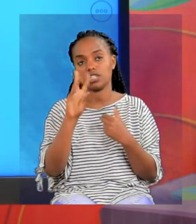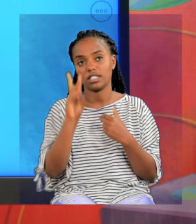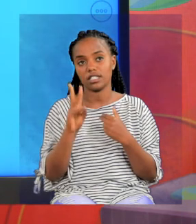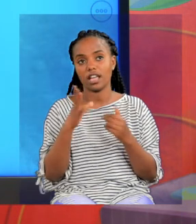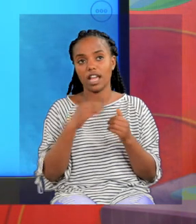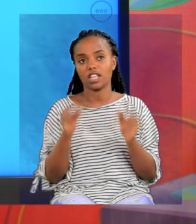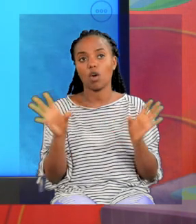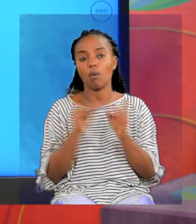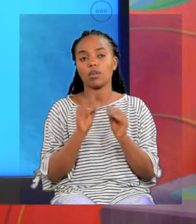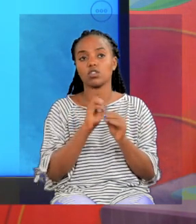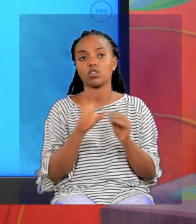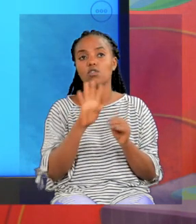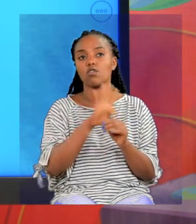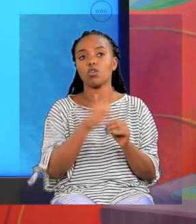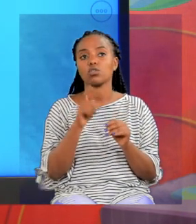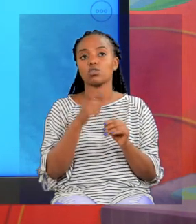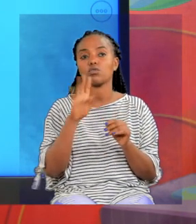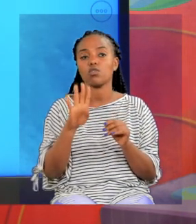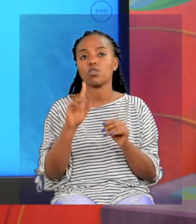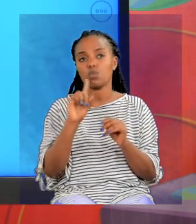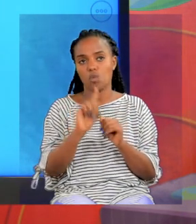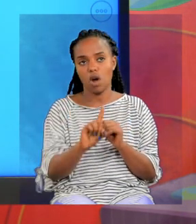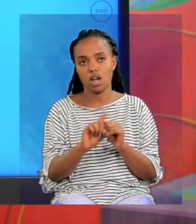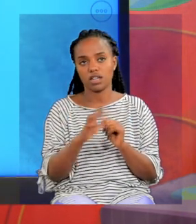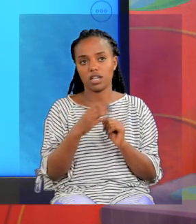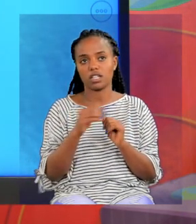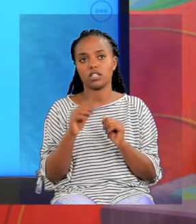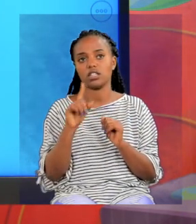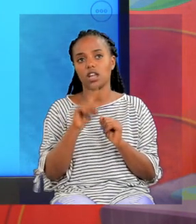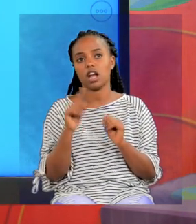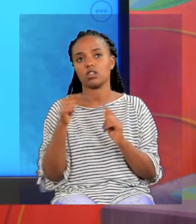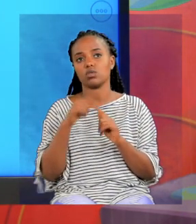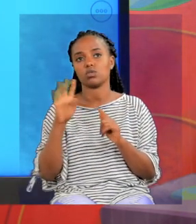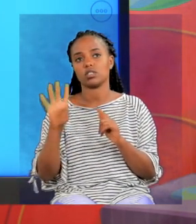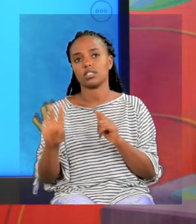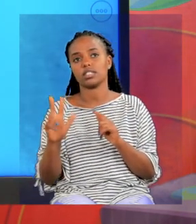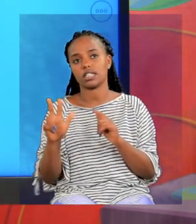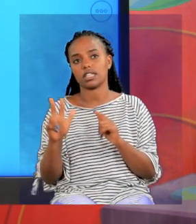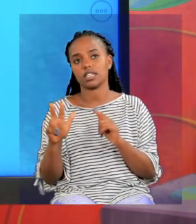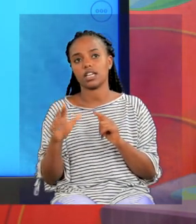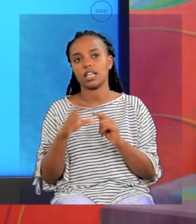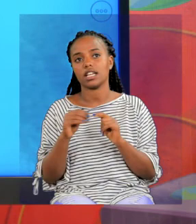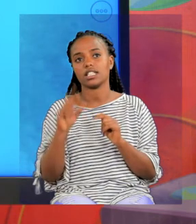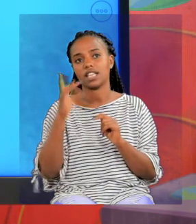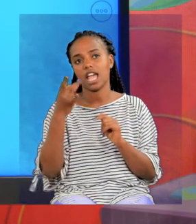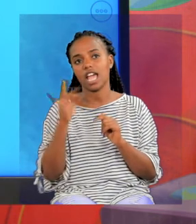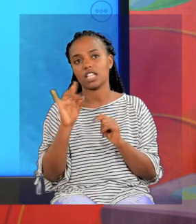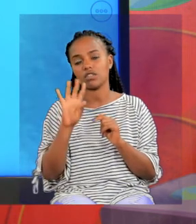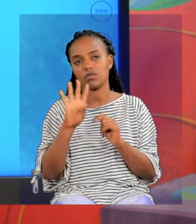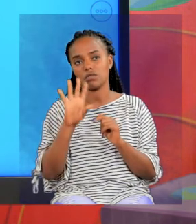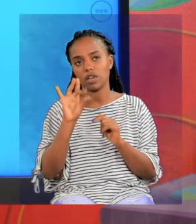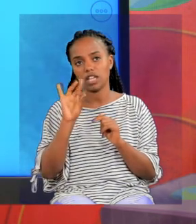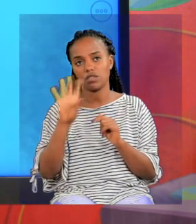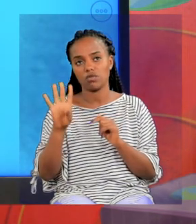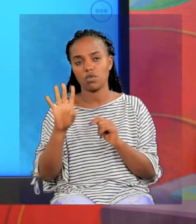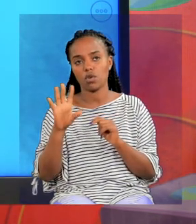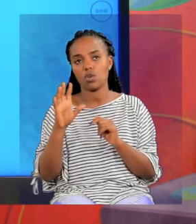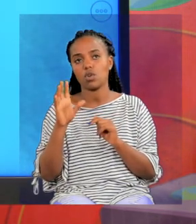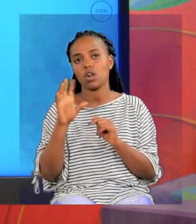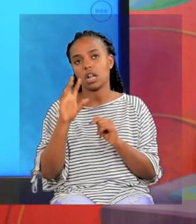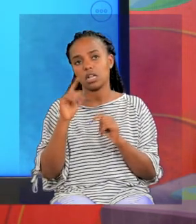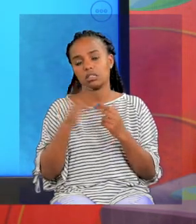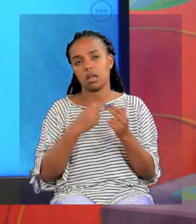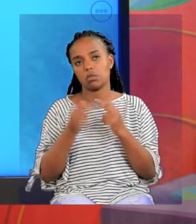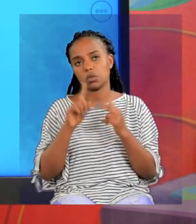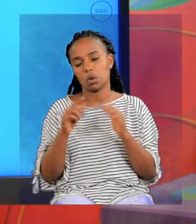the combination of 4 to 4 is 1. And the combination of 9 to 3 is this, 84. 84 times 1 is this,